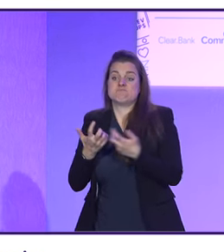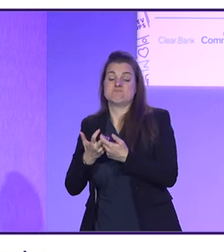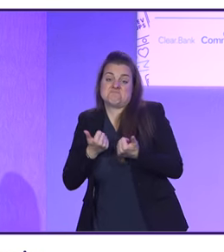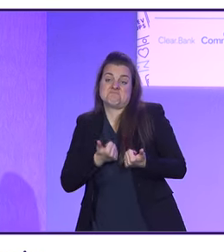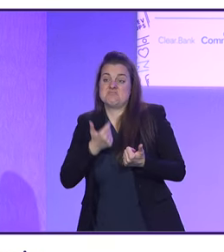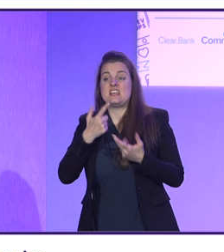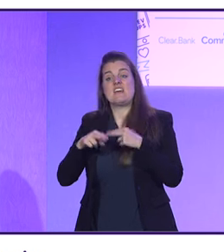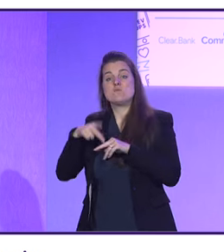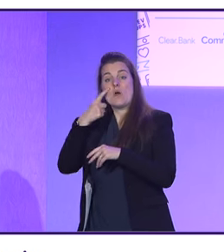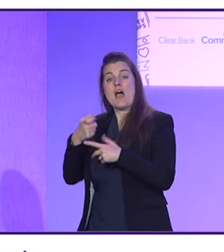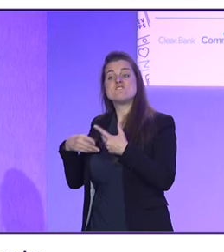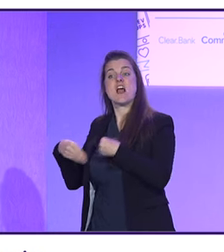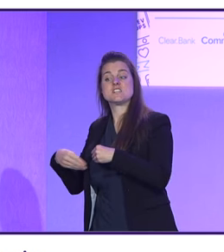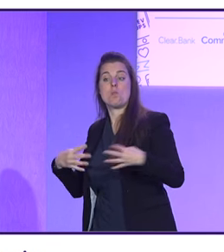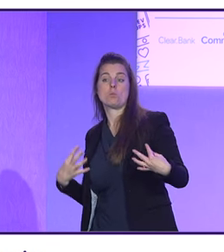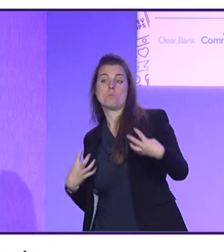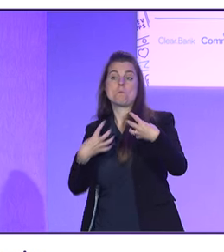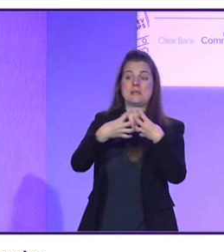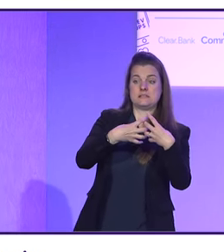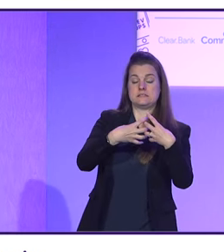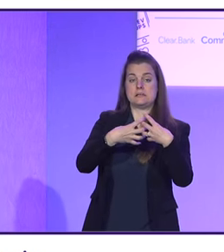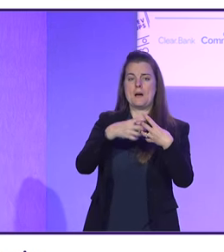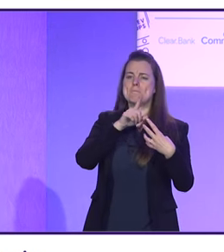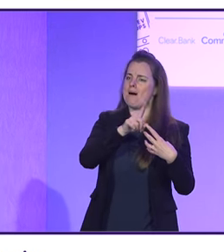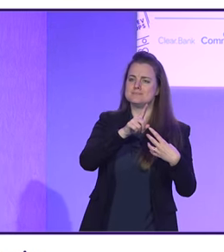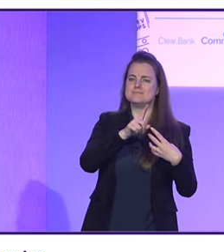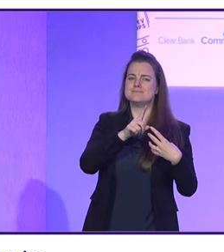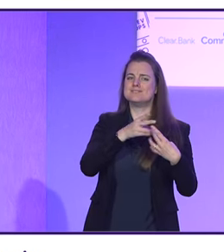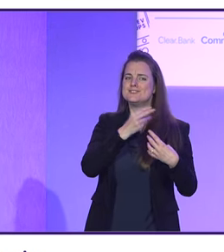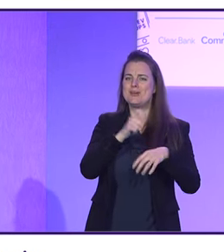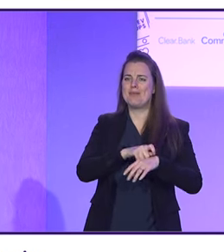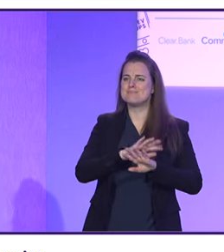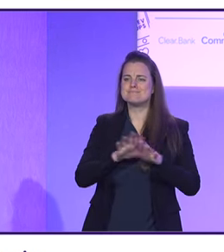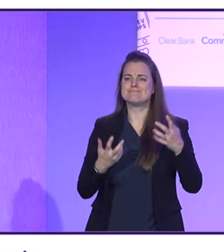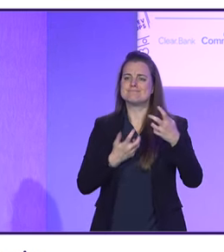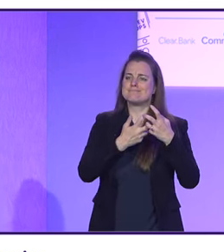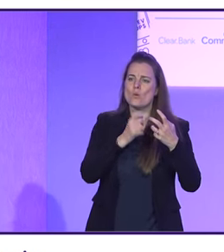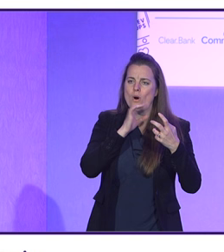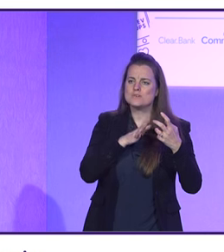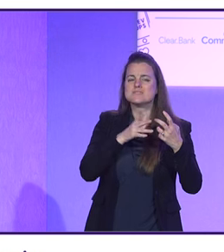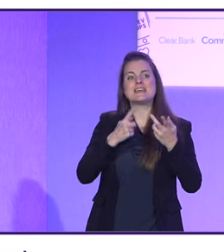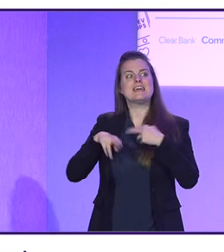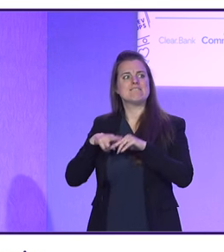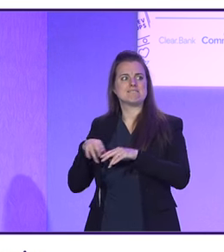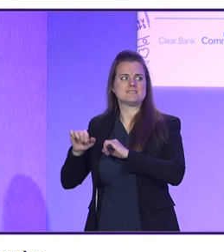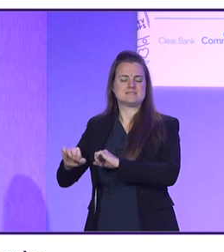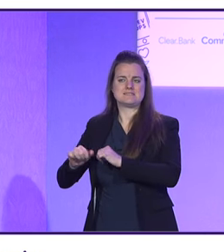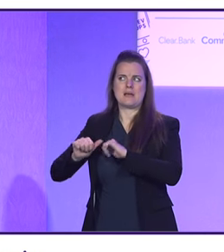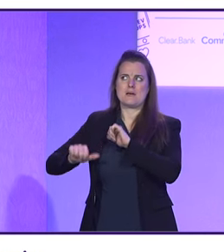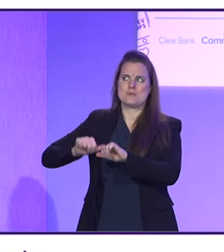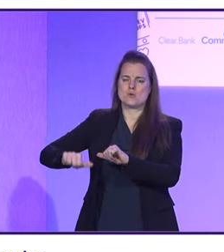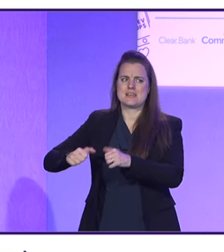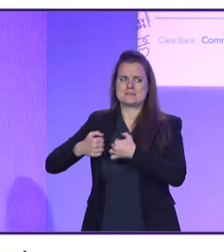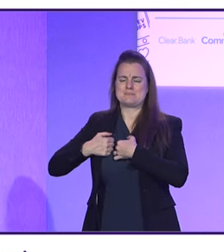if it doesn't, if your processes, your value, your business is unique, you need to think about